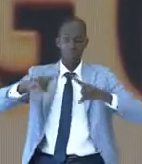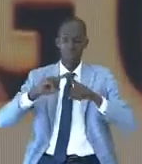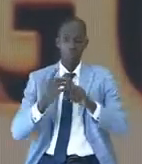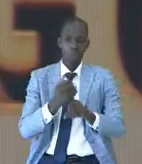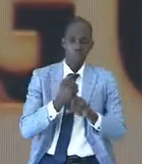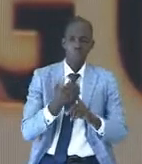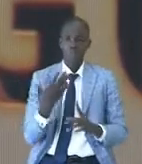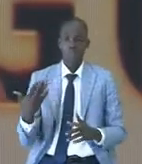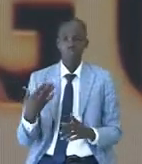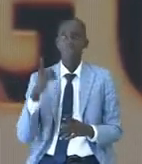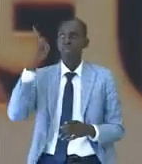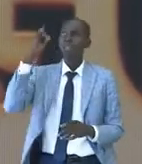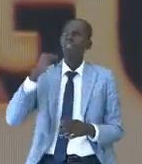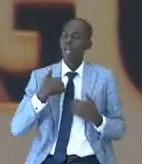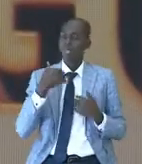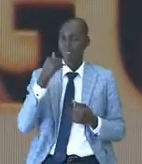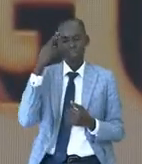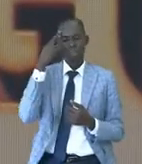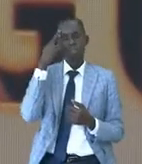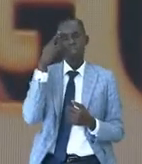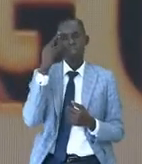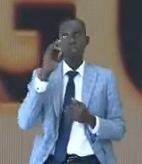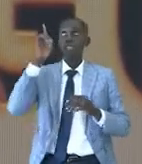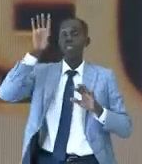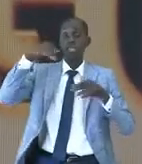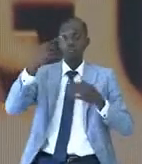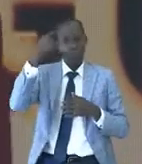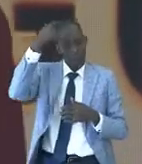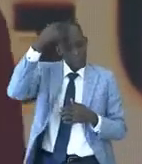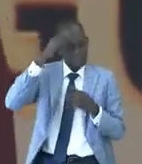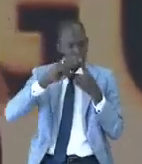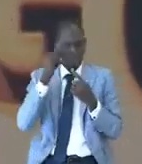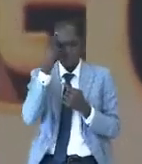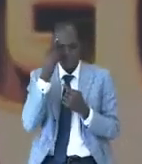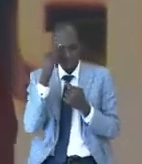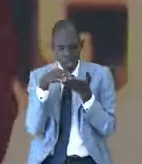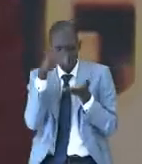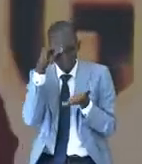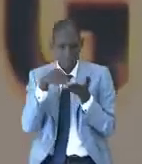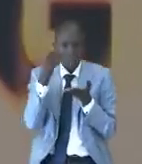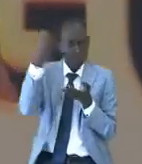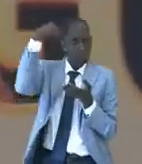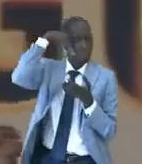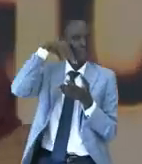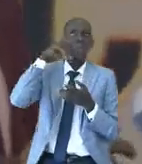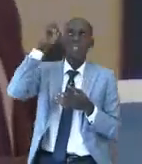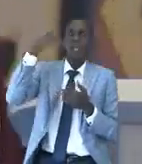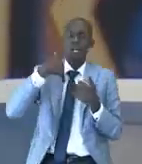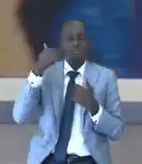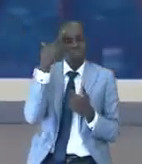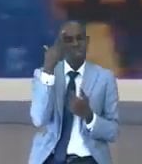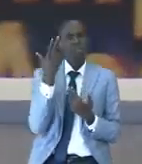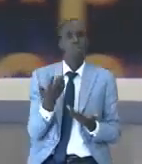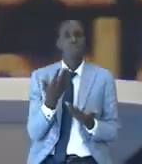be a reason for that. He gave you a brain to think, to learn. There must be a reason for that. He gave you a mind,